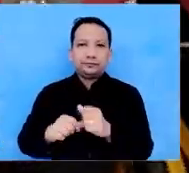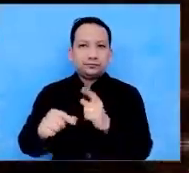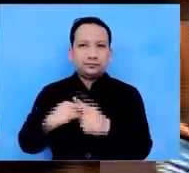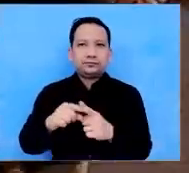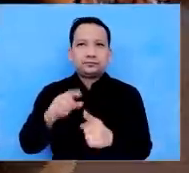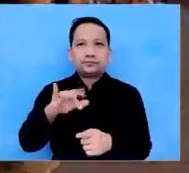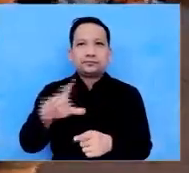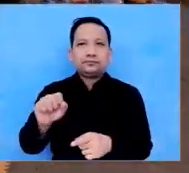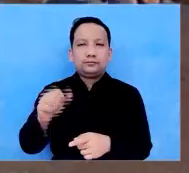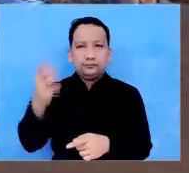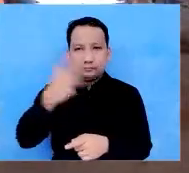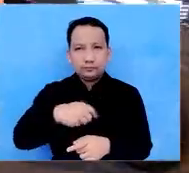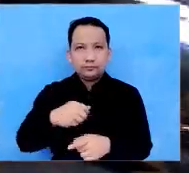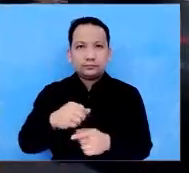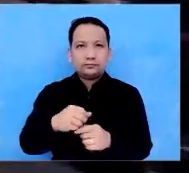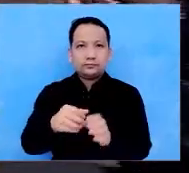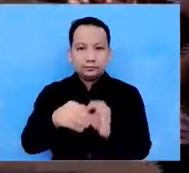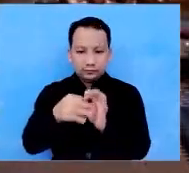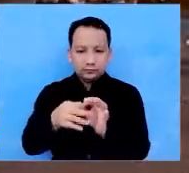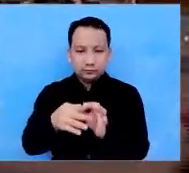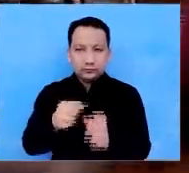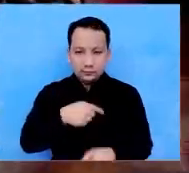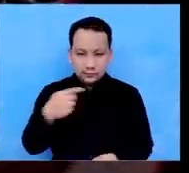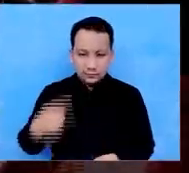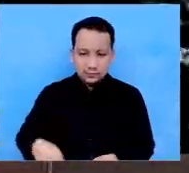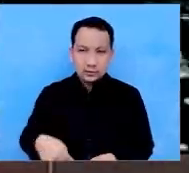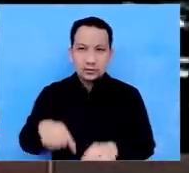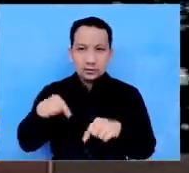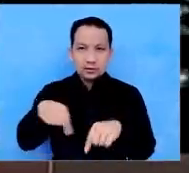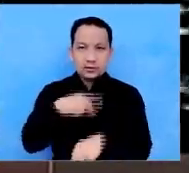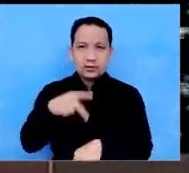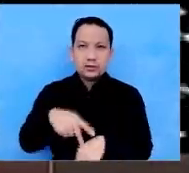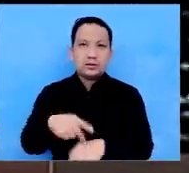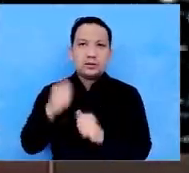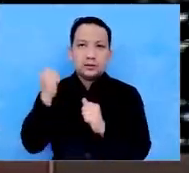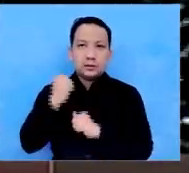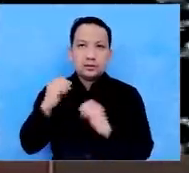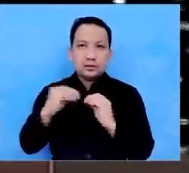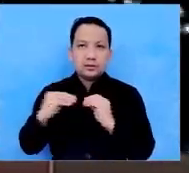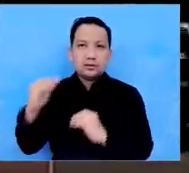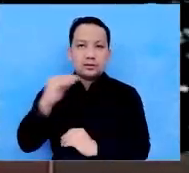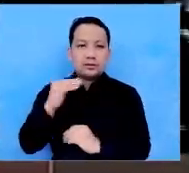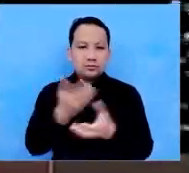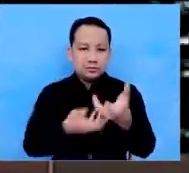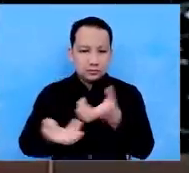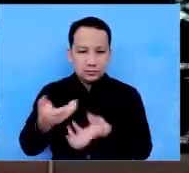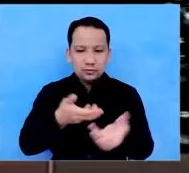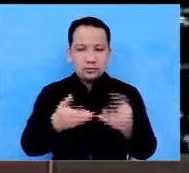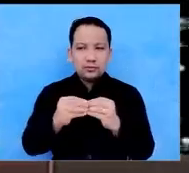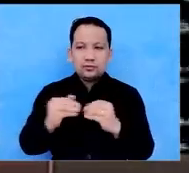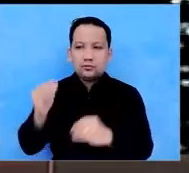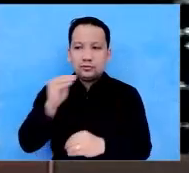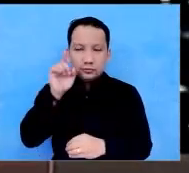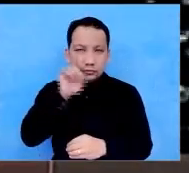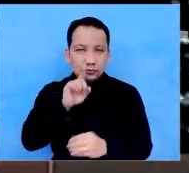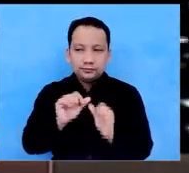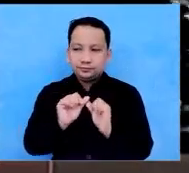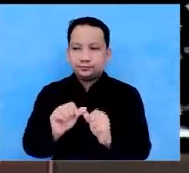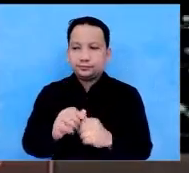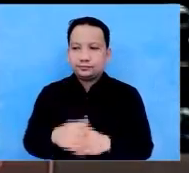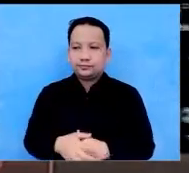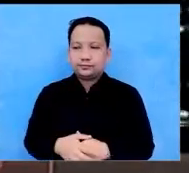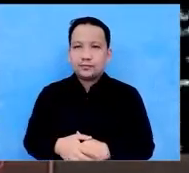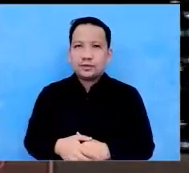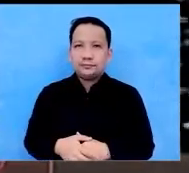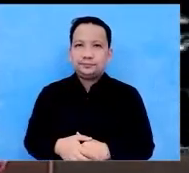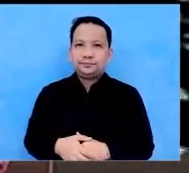na magiging maganda pa ang ugnayan ng China sa bansa. We expect our collaboration to flourish in the fields